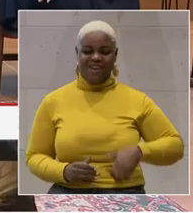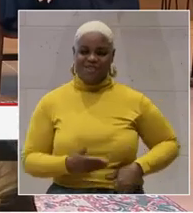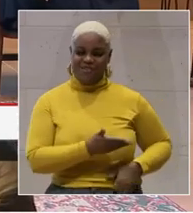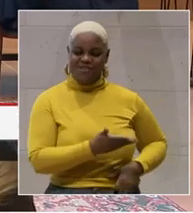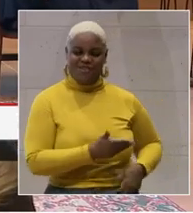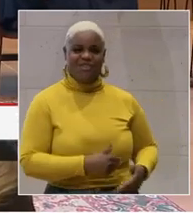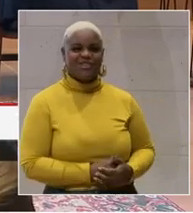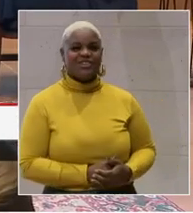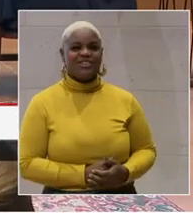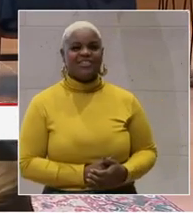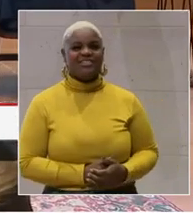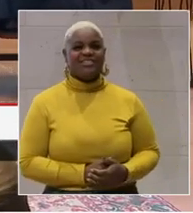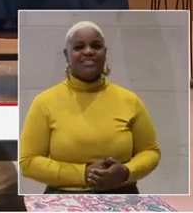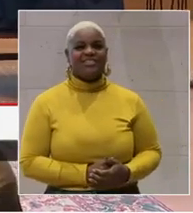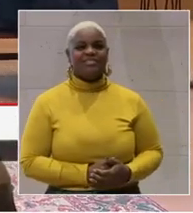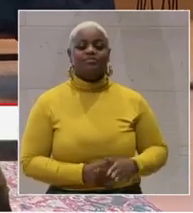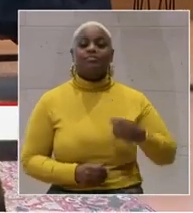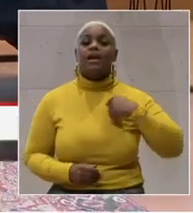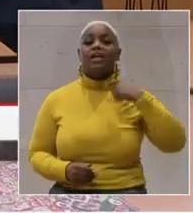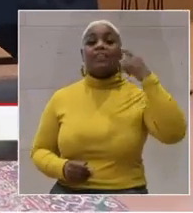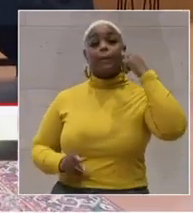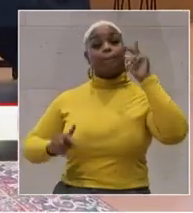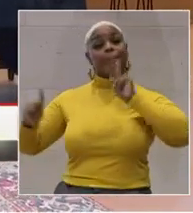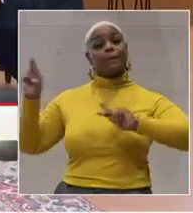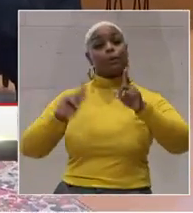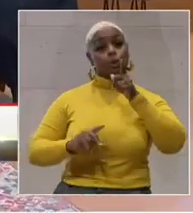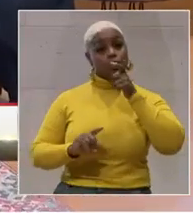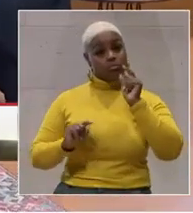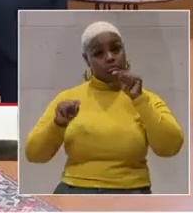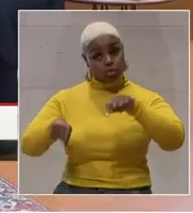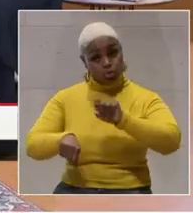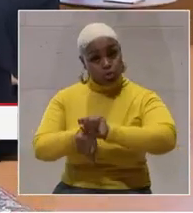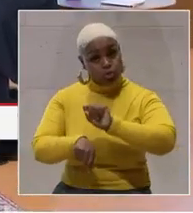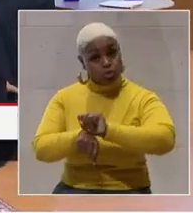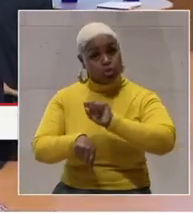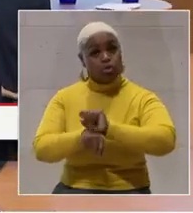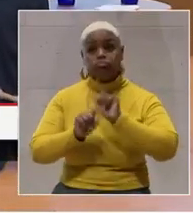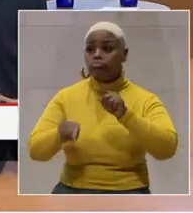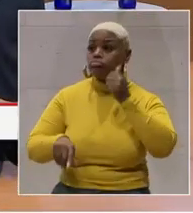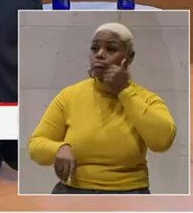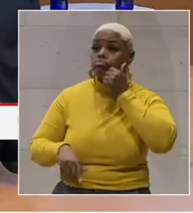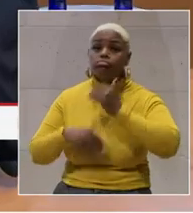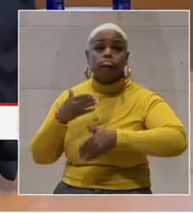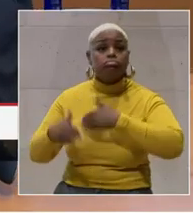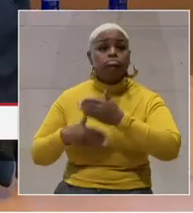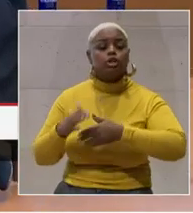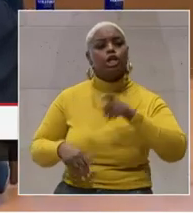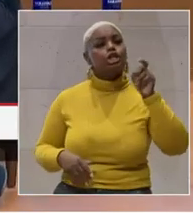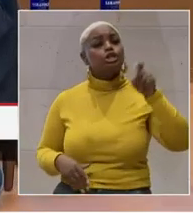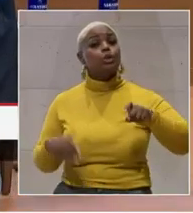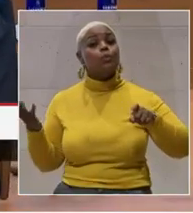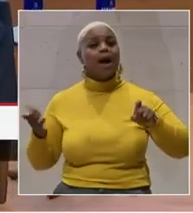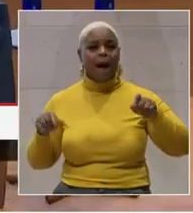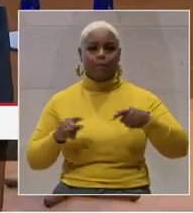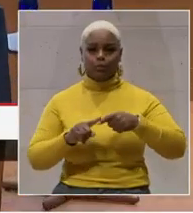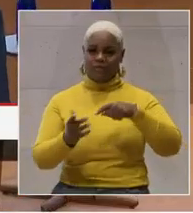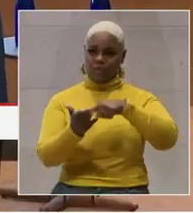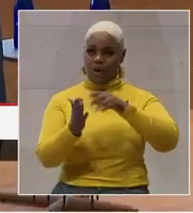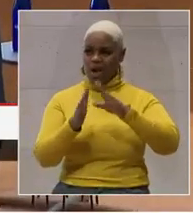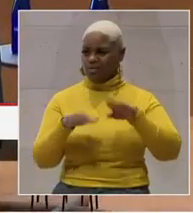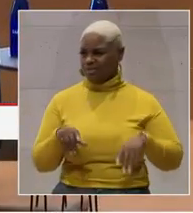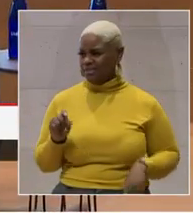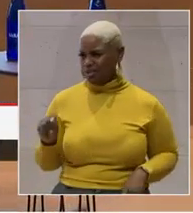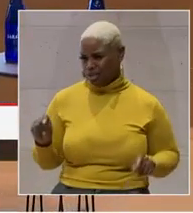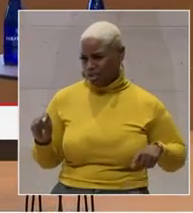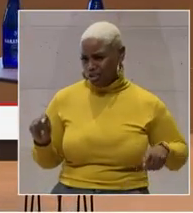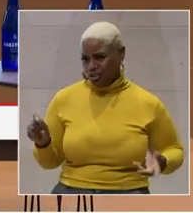day should be able to afford housing. And I'll answer you by telling you my story. Okay. I was able to buy